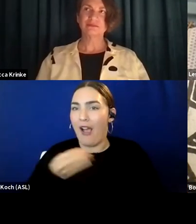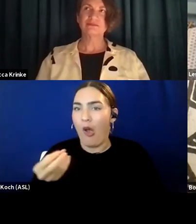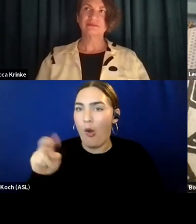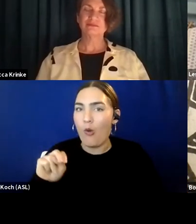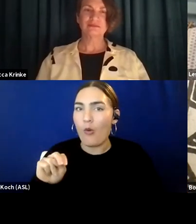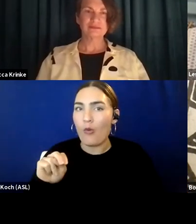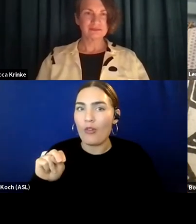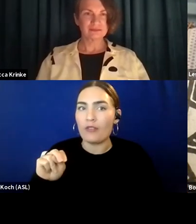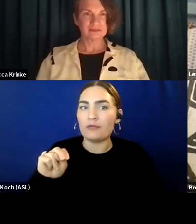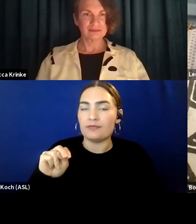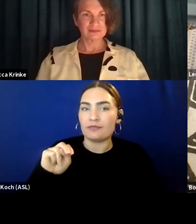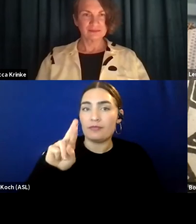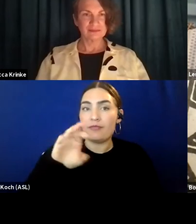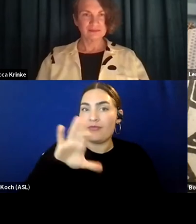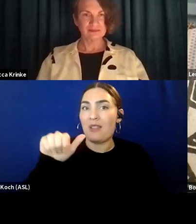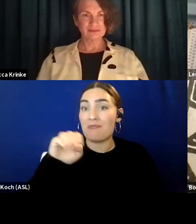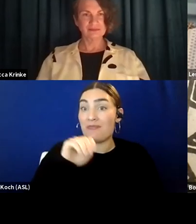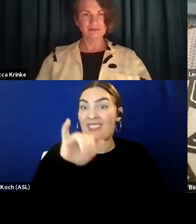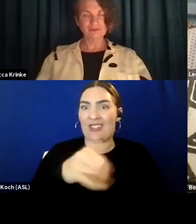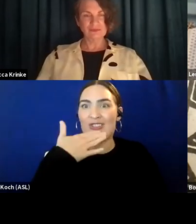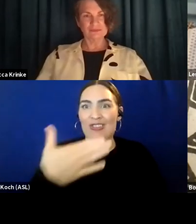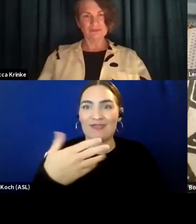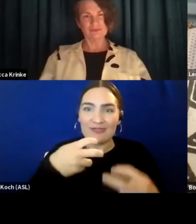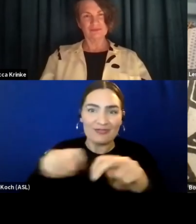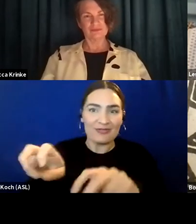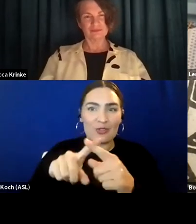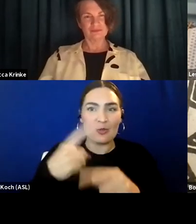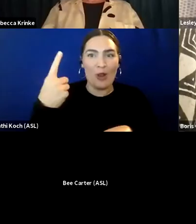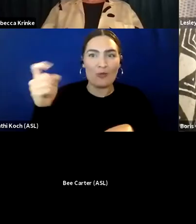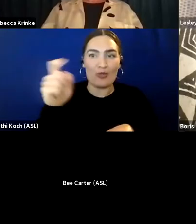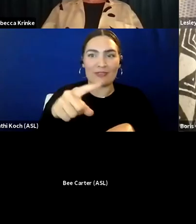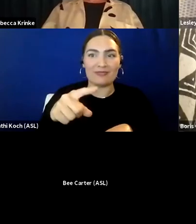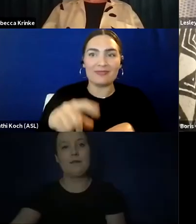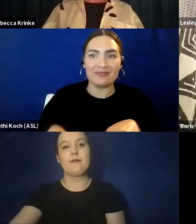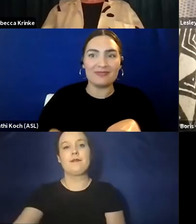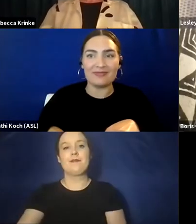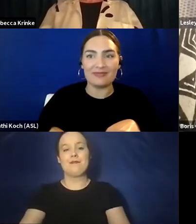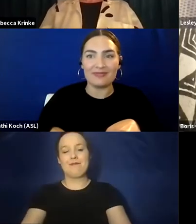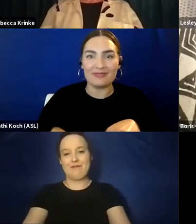Mm-hmm. I think that's a very good segue into the question that was asked. So